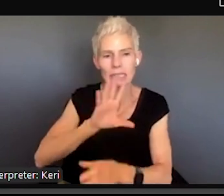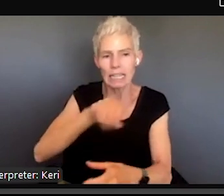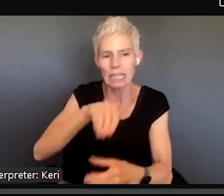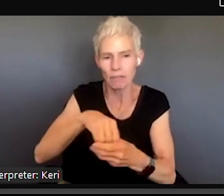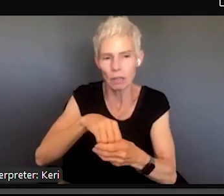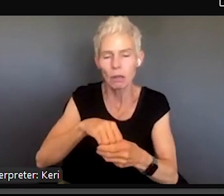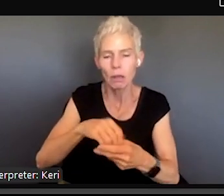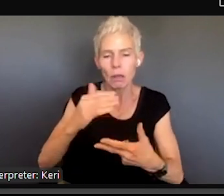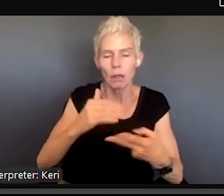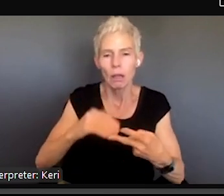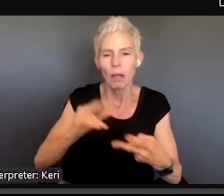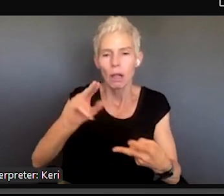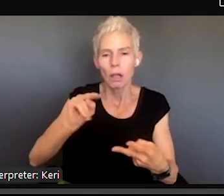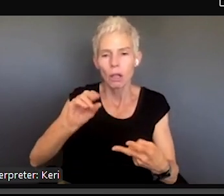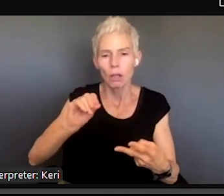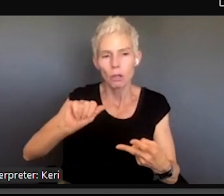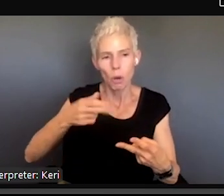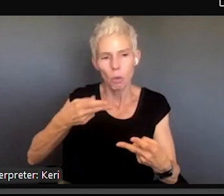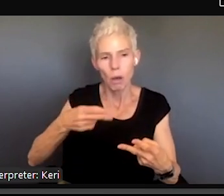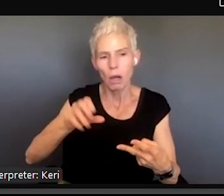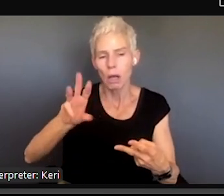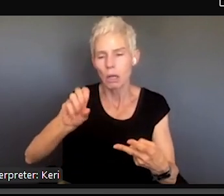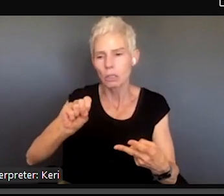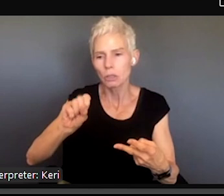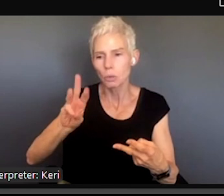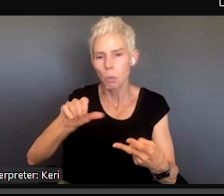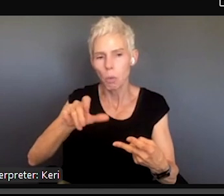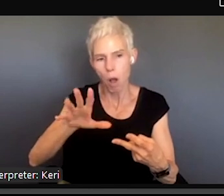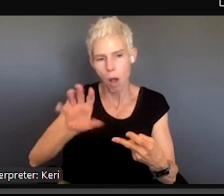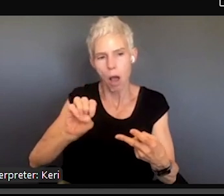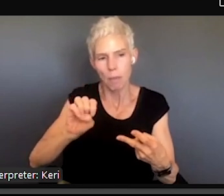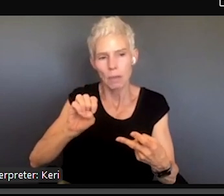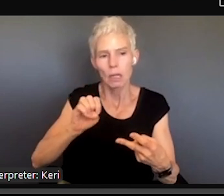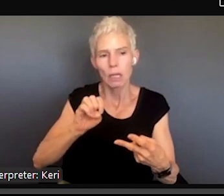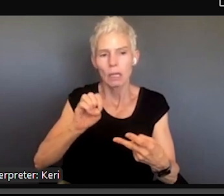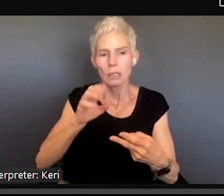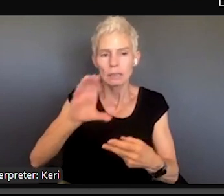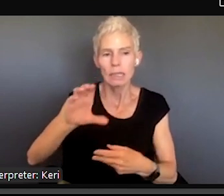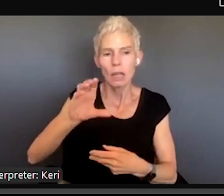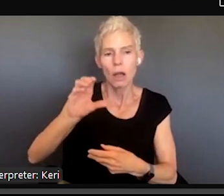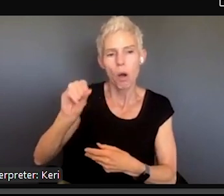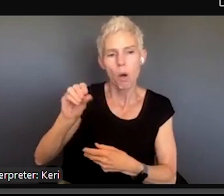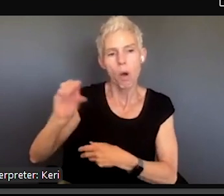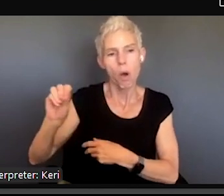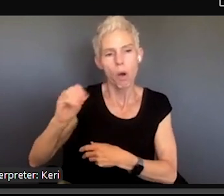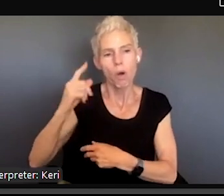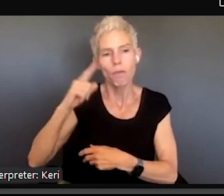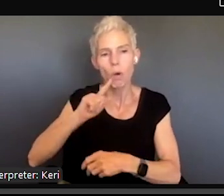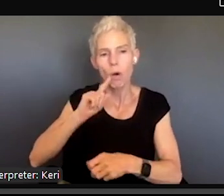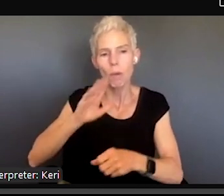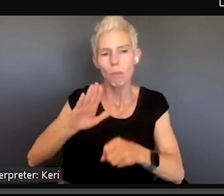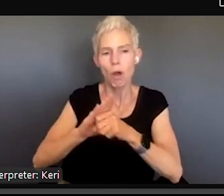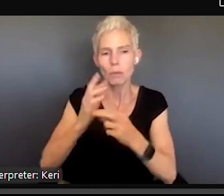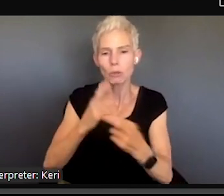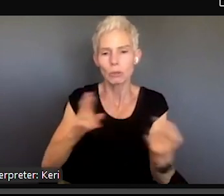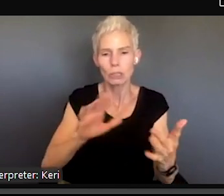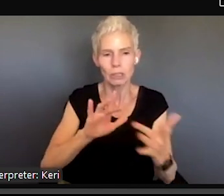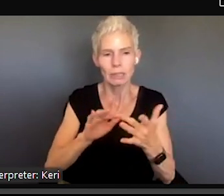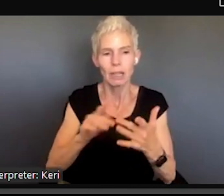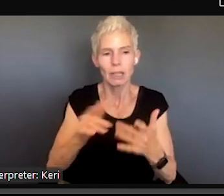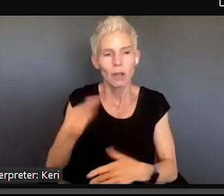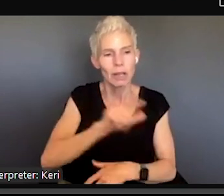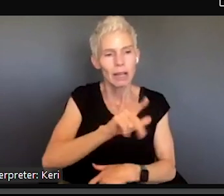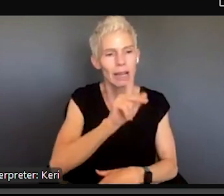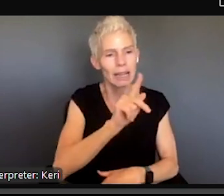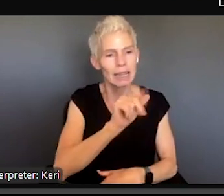Swab, who's the Chief Operating Officer for Promise Resource Network. Kayla, I believe I'm turning it to you first for your